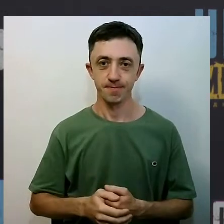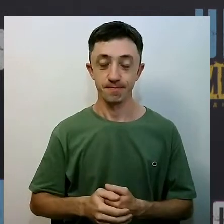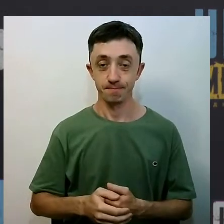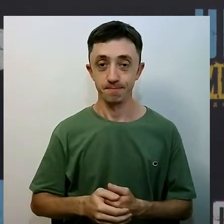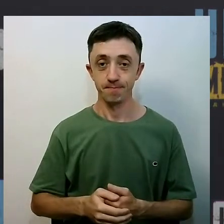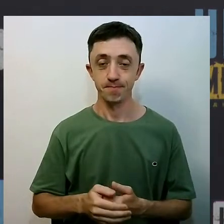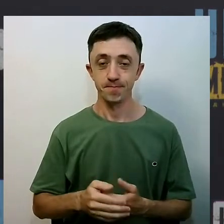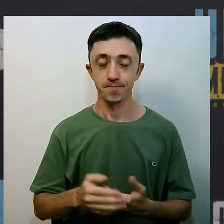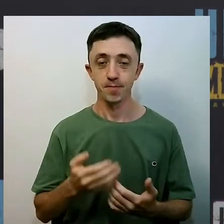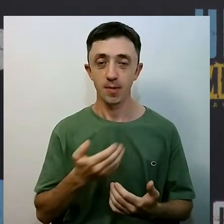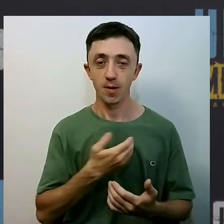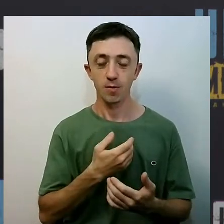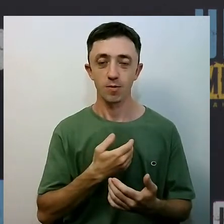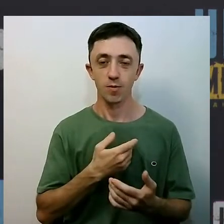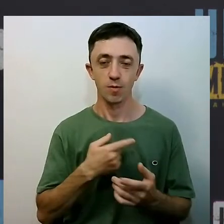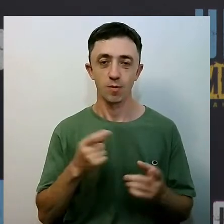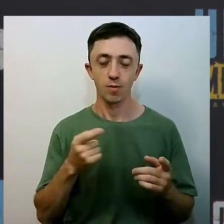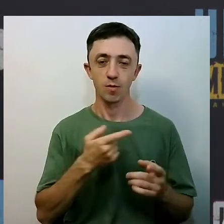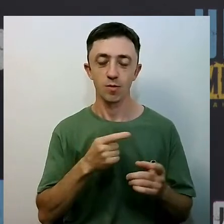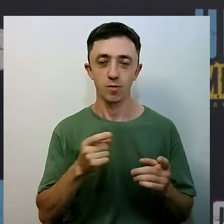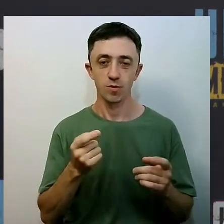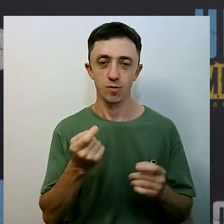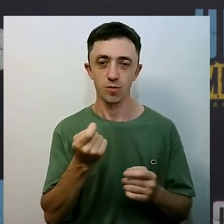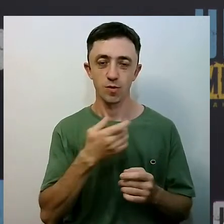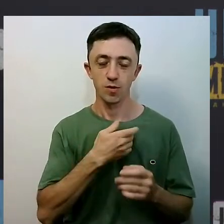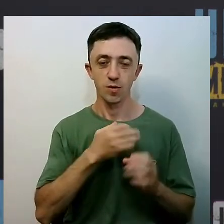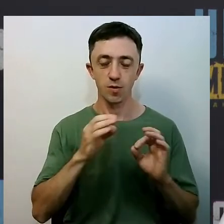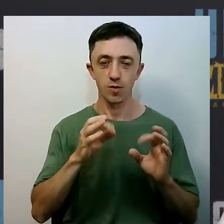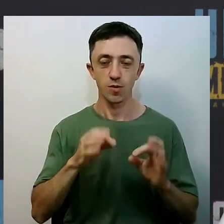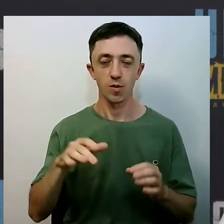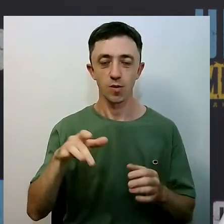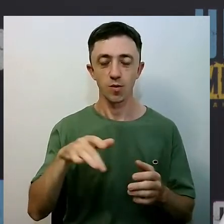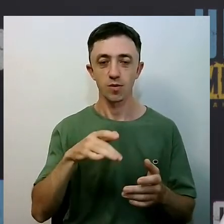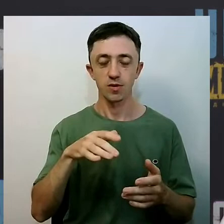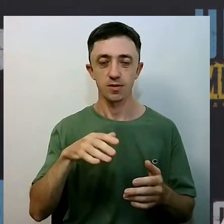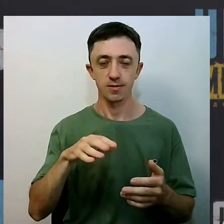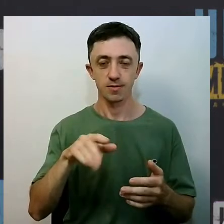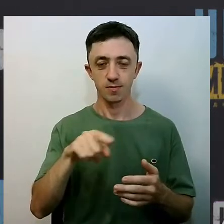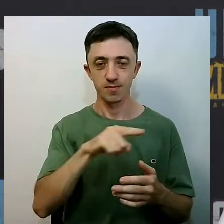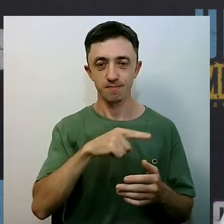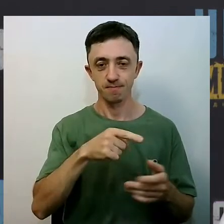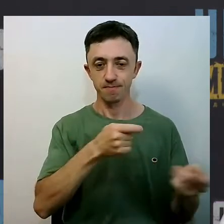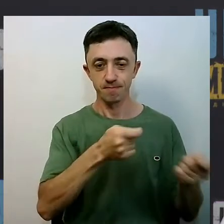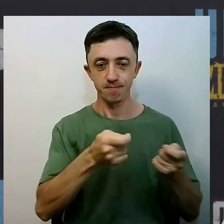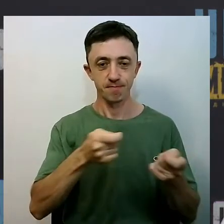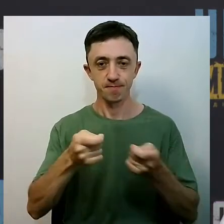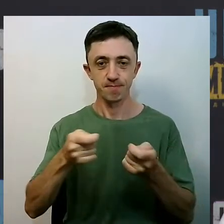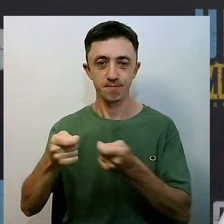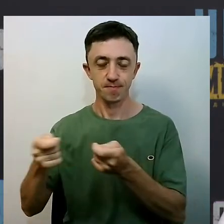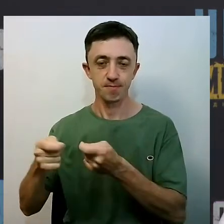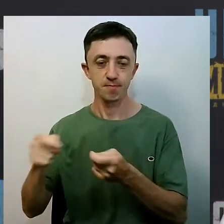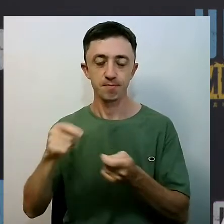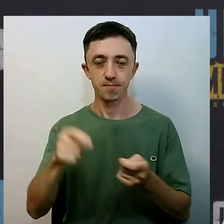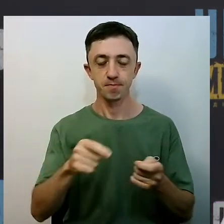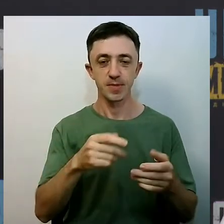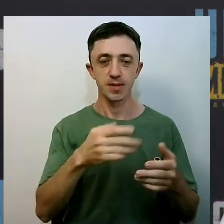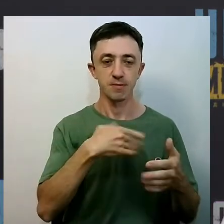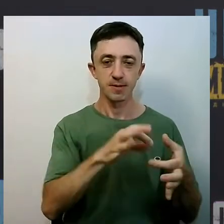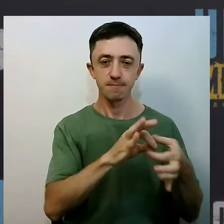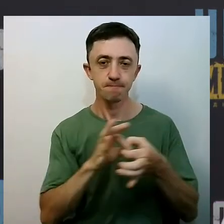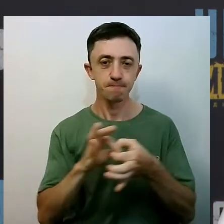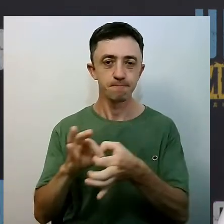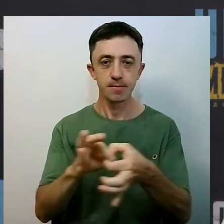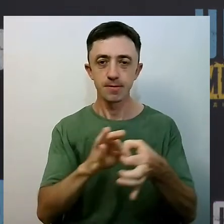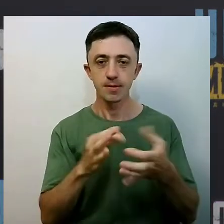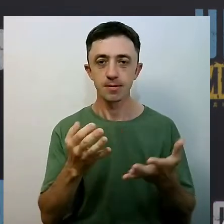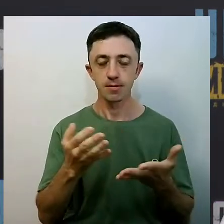documentation, I don't think that people will be ready to answer right away. And I would